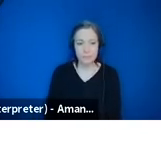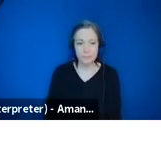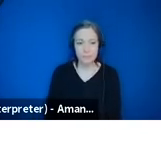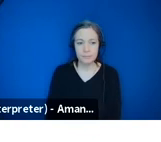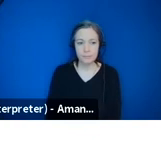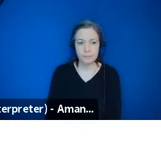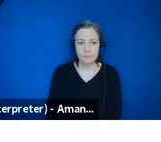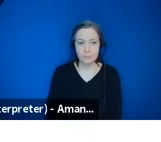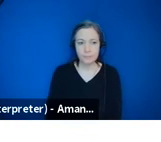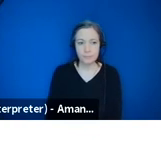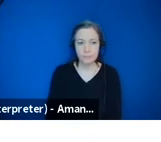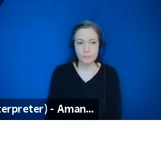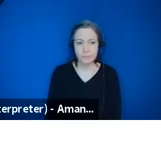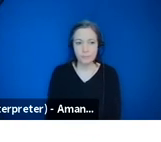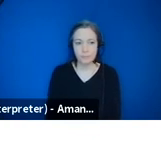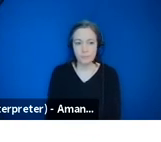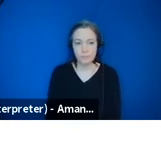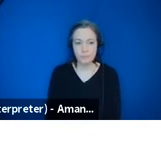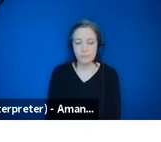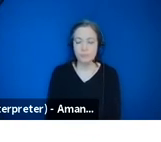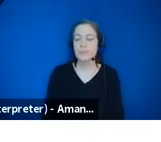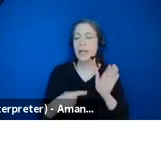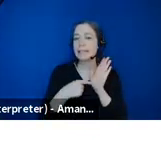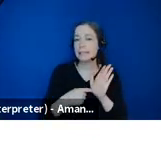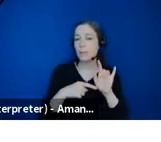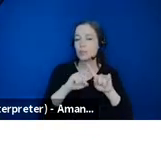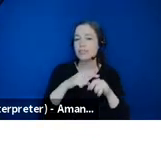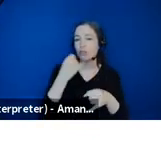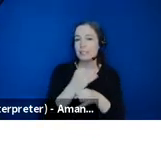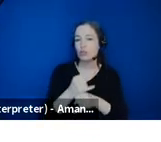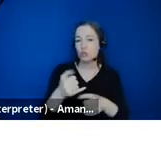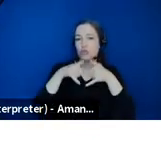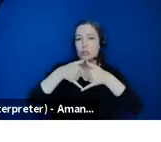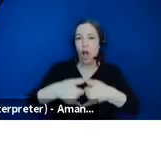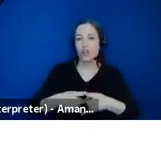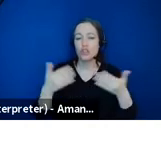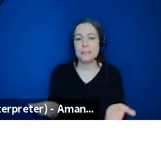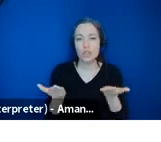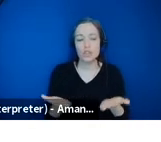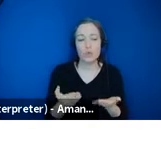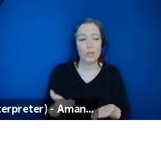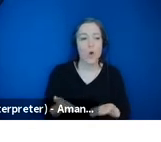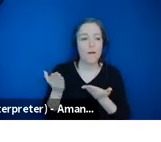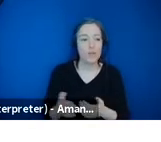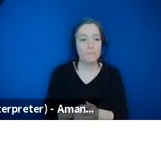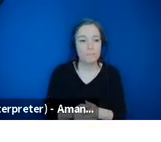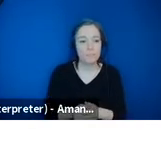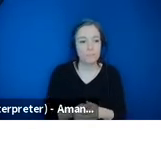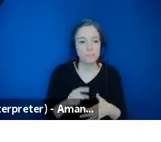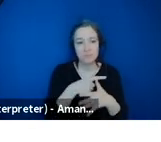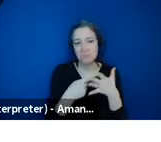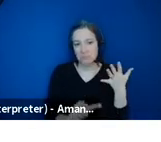These are some examples of institutional scholarships offered at FCC Jen did touch on these a little bit, the parents lead